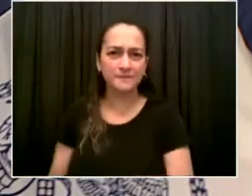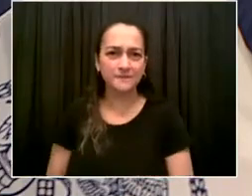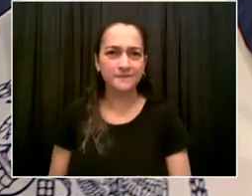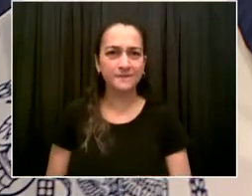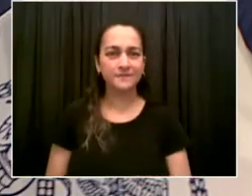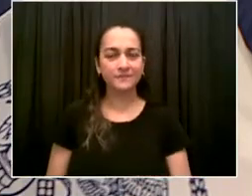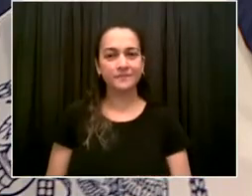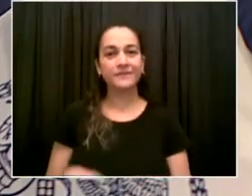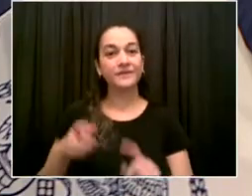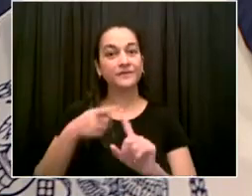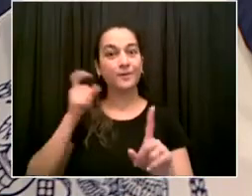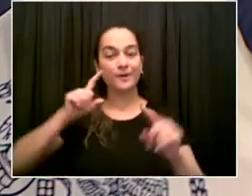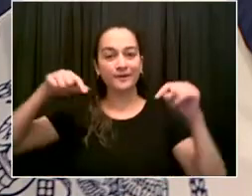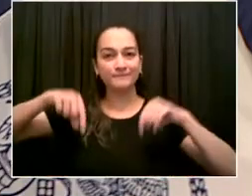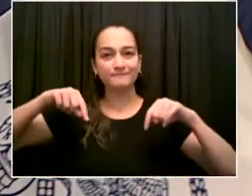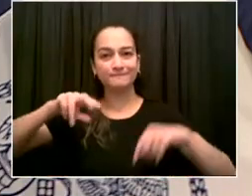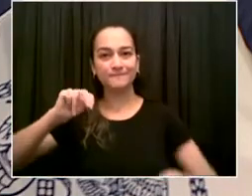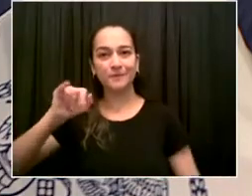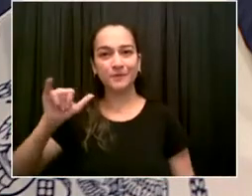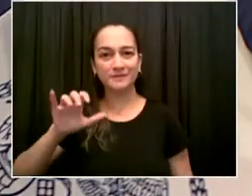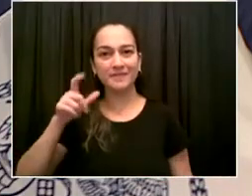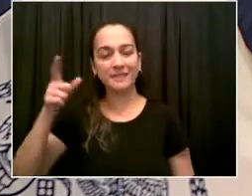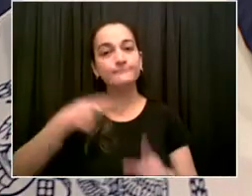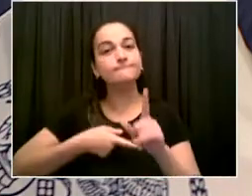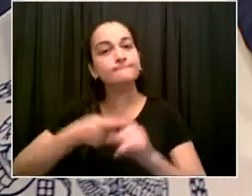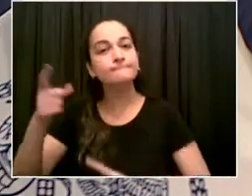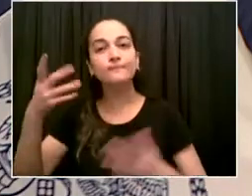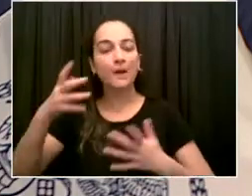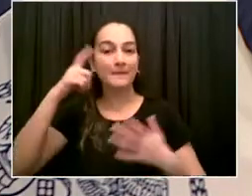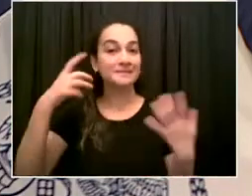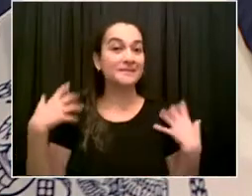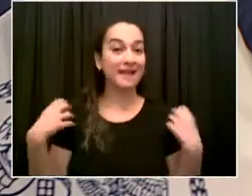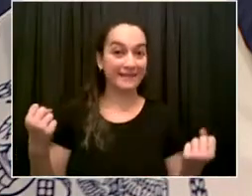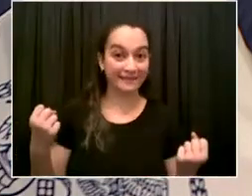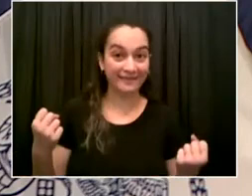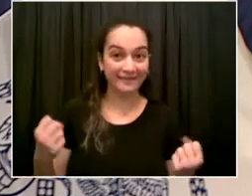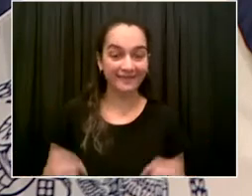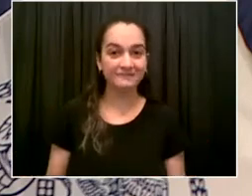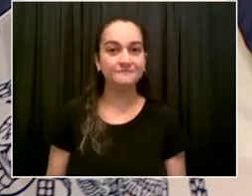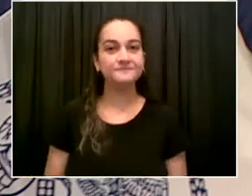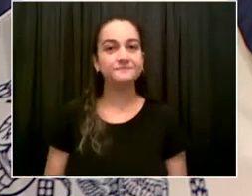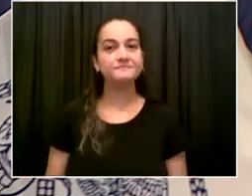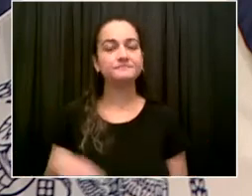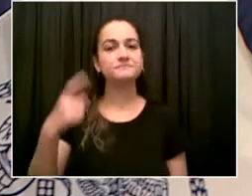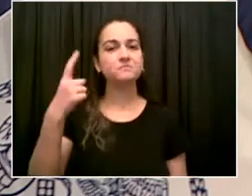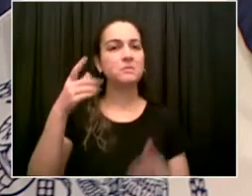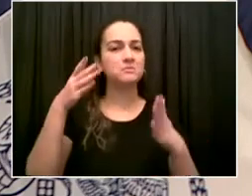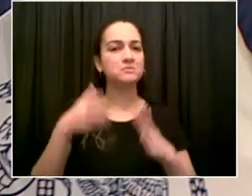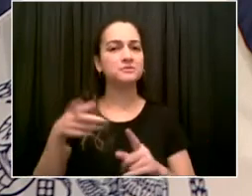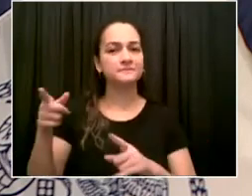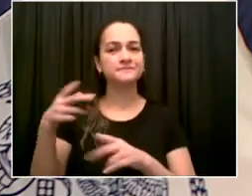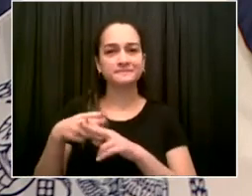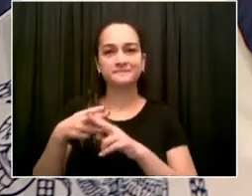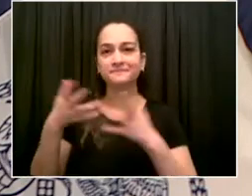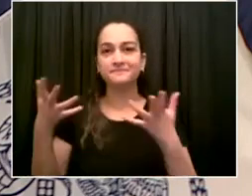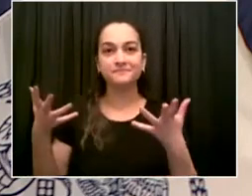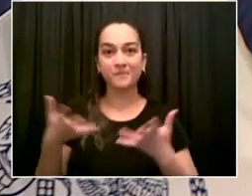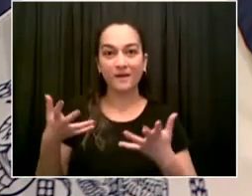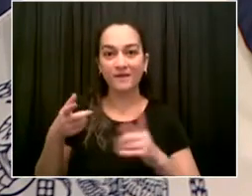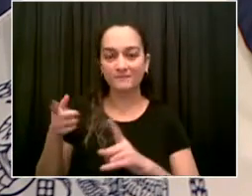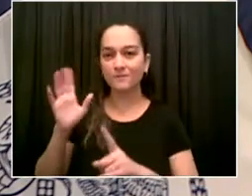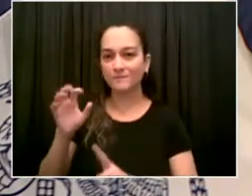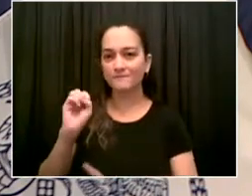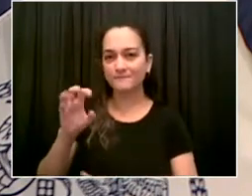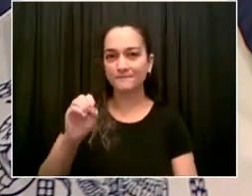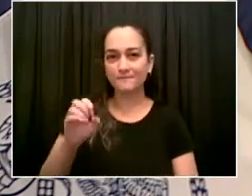And this group of leaders, one of whom is here with us today, have started to see the laws of our nation changed and so many other things